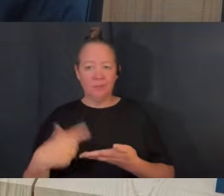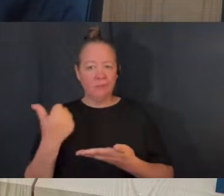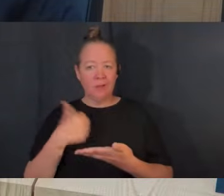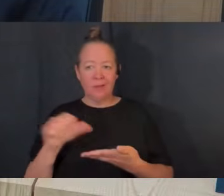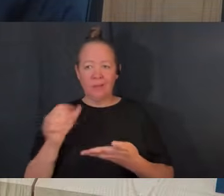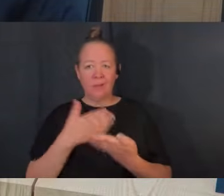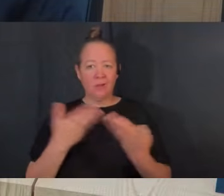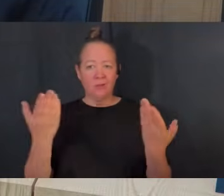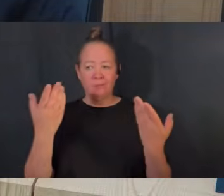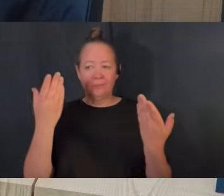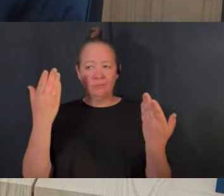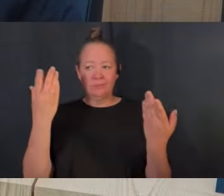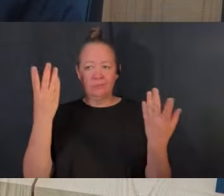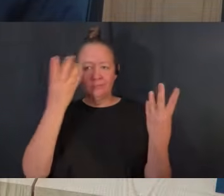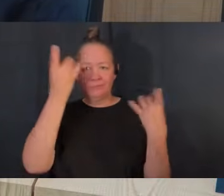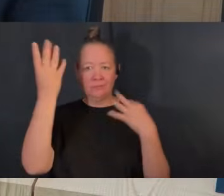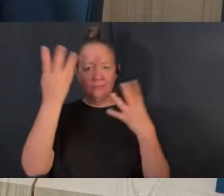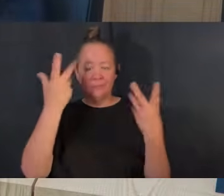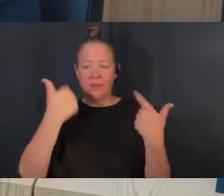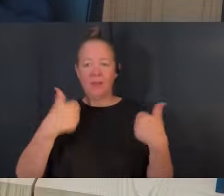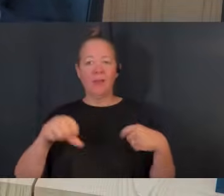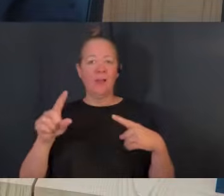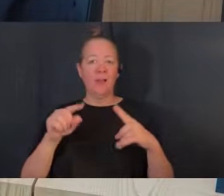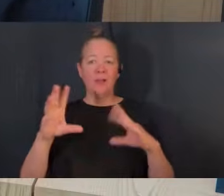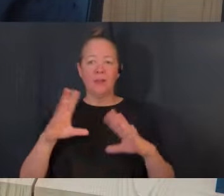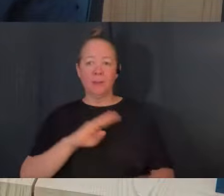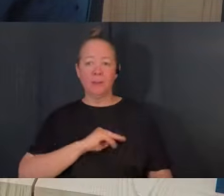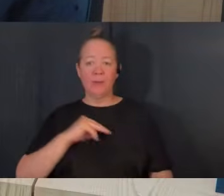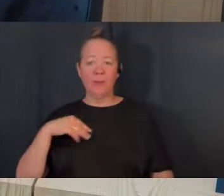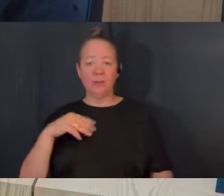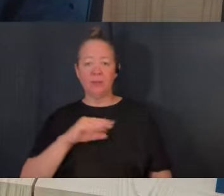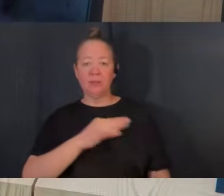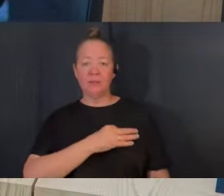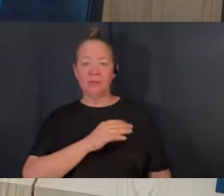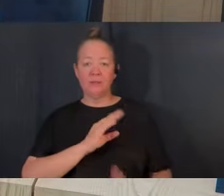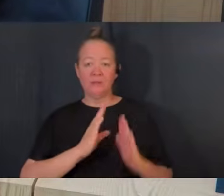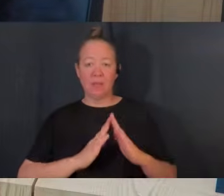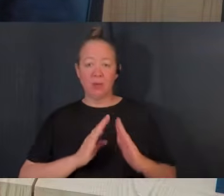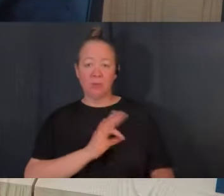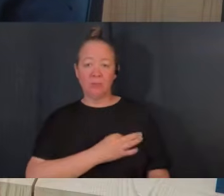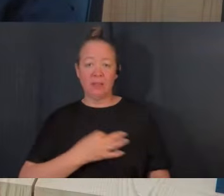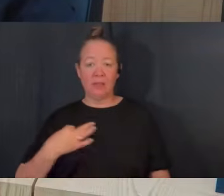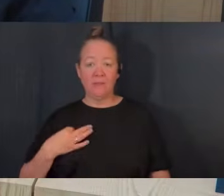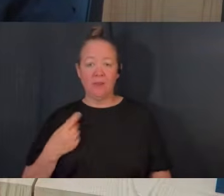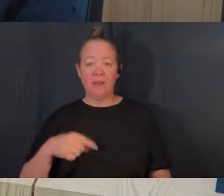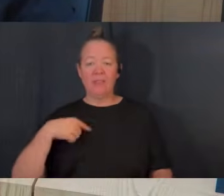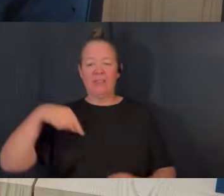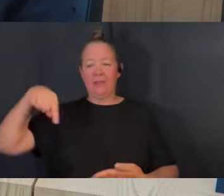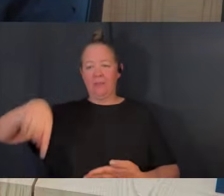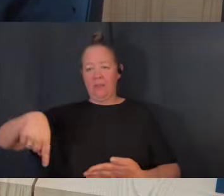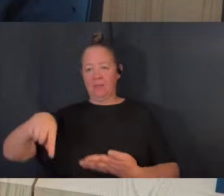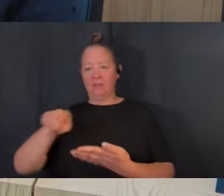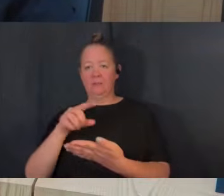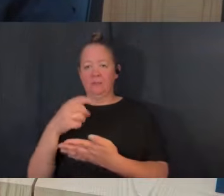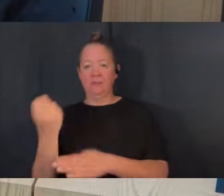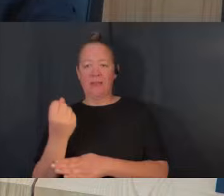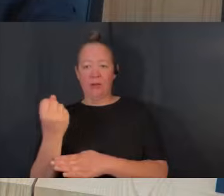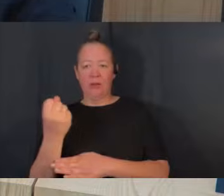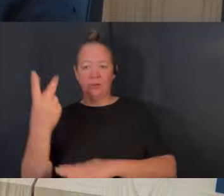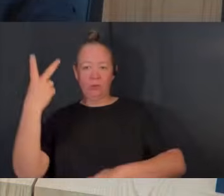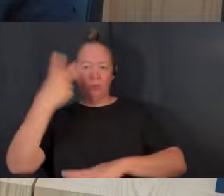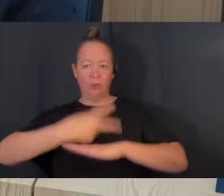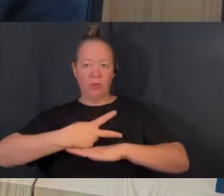Any members of the town staff would like to come by, and this coming Saturday, 2 days from now, 3